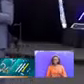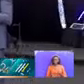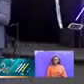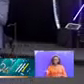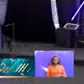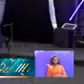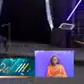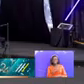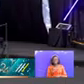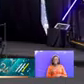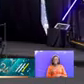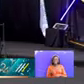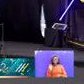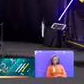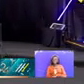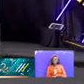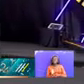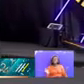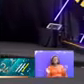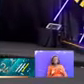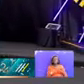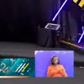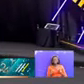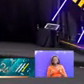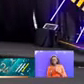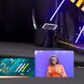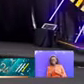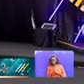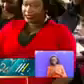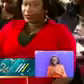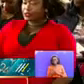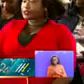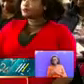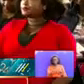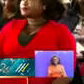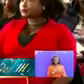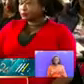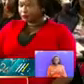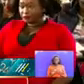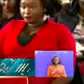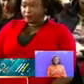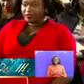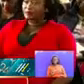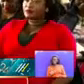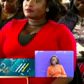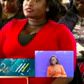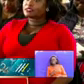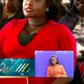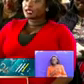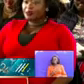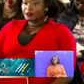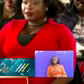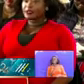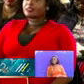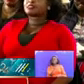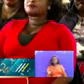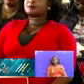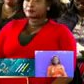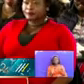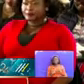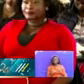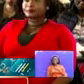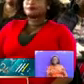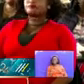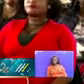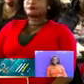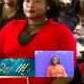church is not absence of words not absence of of sound not absence of altars and I